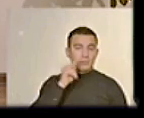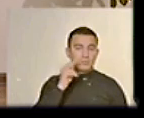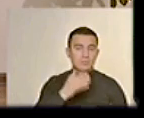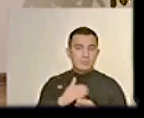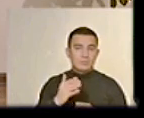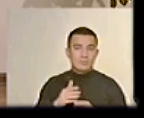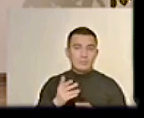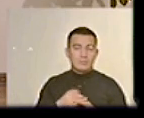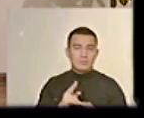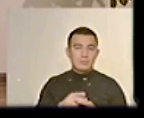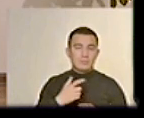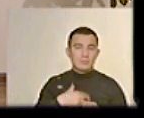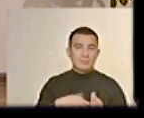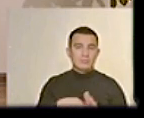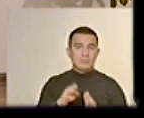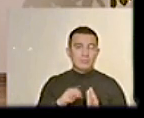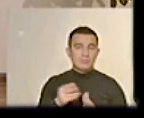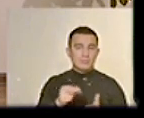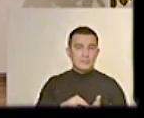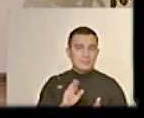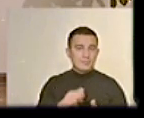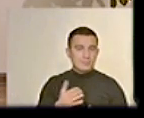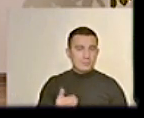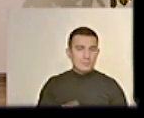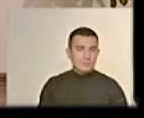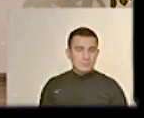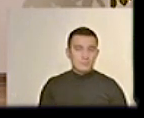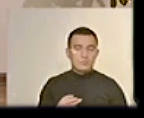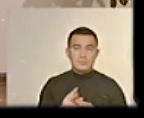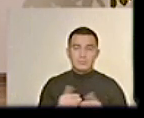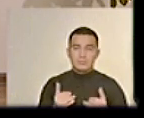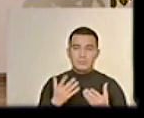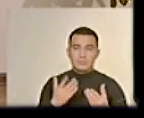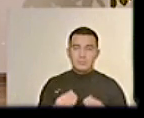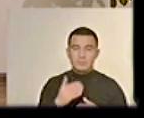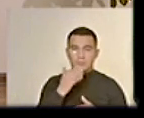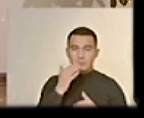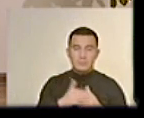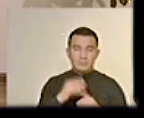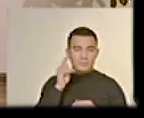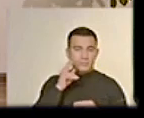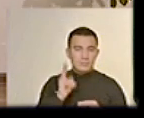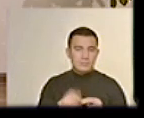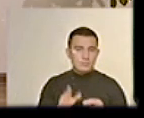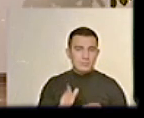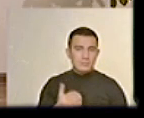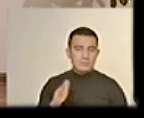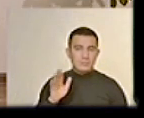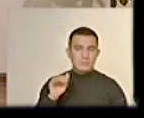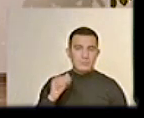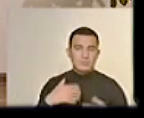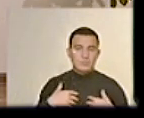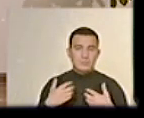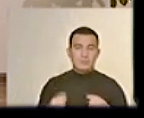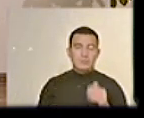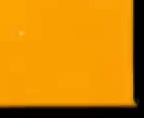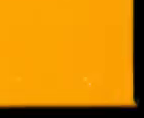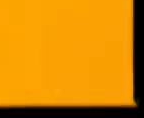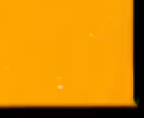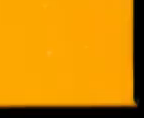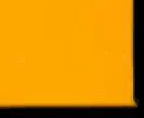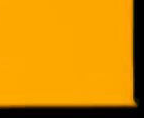bizga zamin yaratadi. Shuning bilan bugungi darsimiz o'z nihoyasiga yetdi. Xayr, salomat bo'ling.